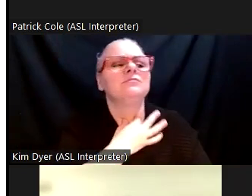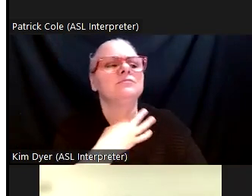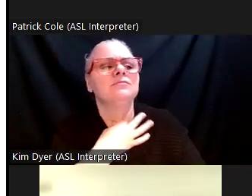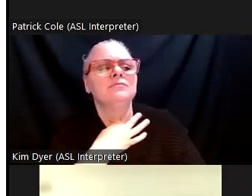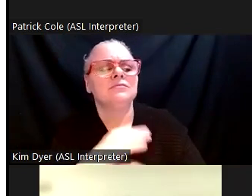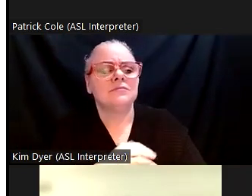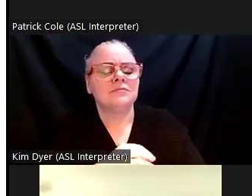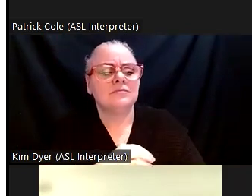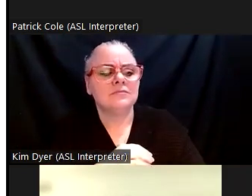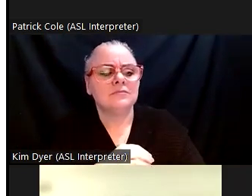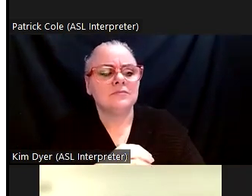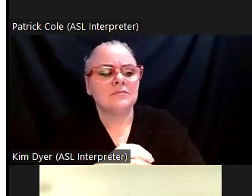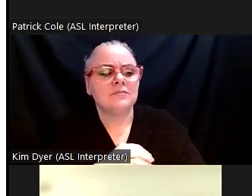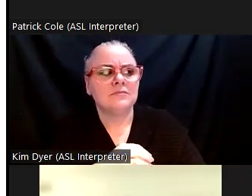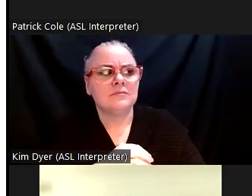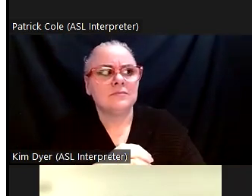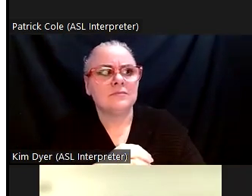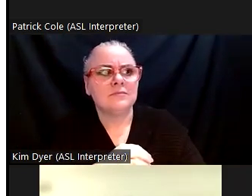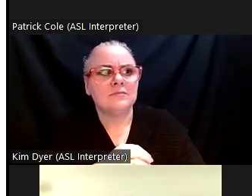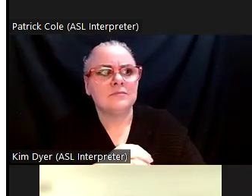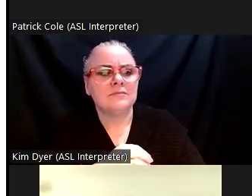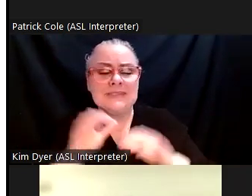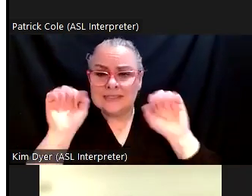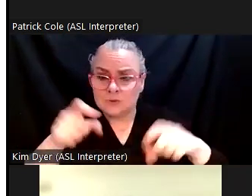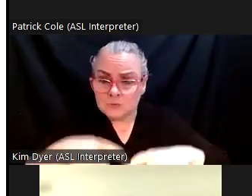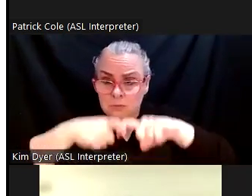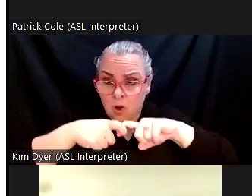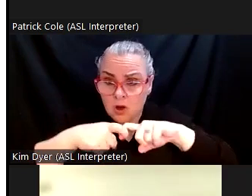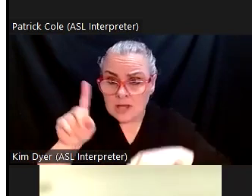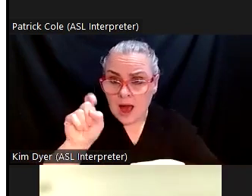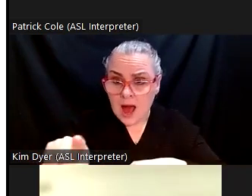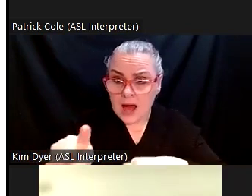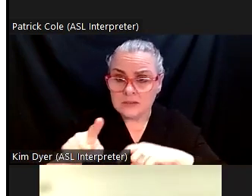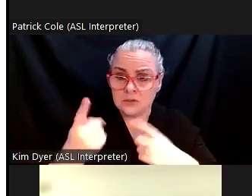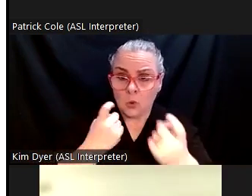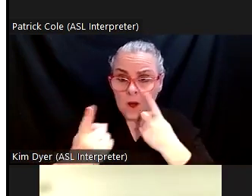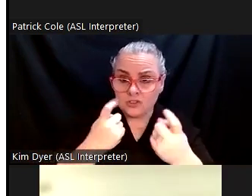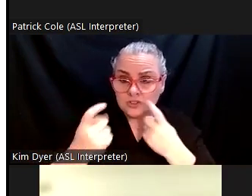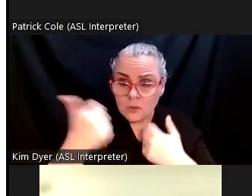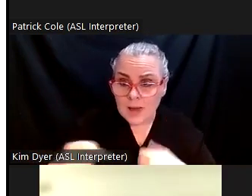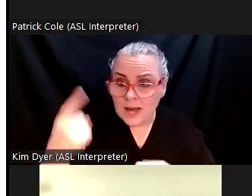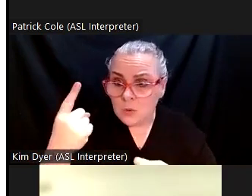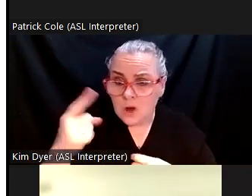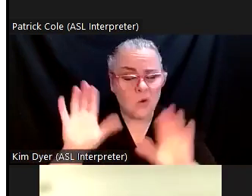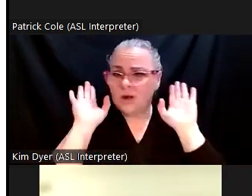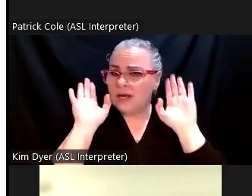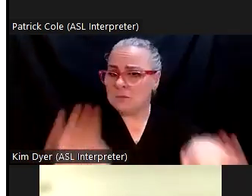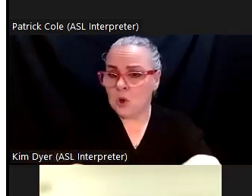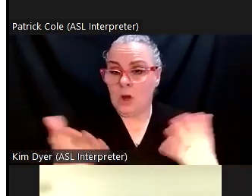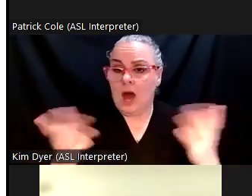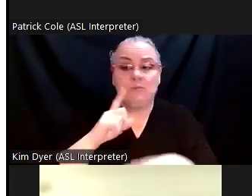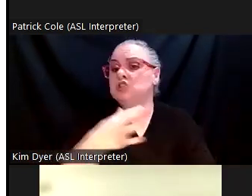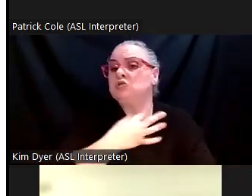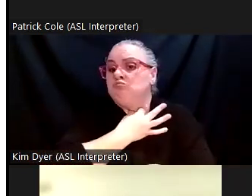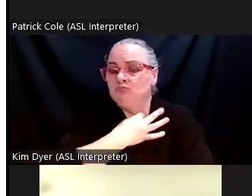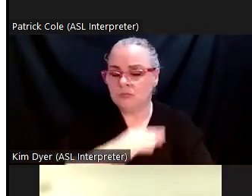I'm wondering if we can pause and see if there are questions from the council members, or if we should just keep going. I'm just